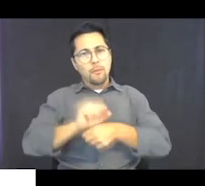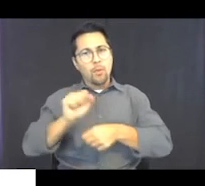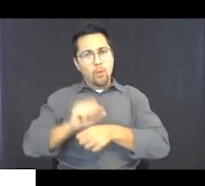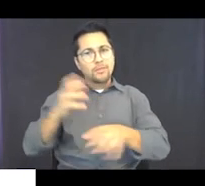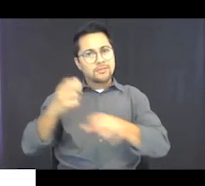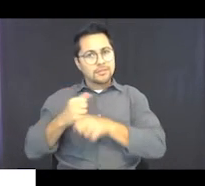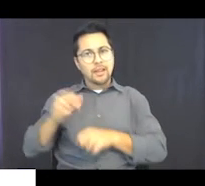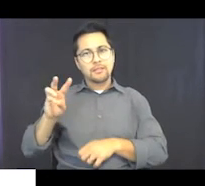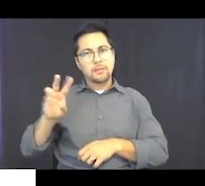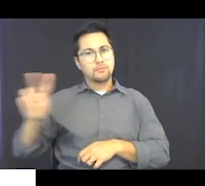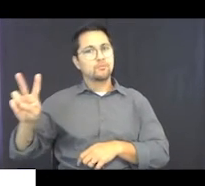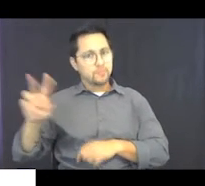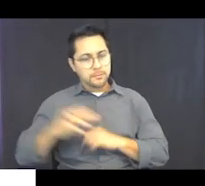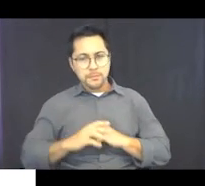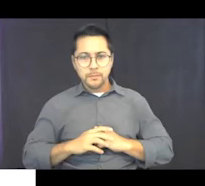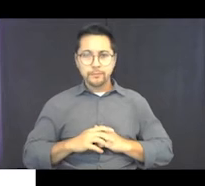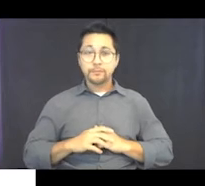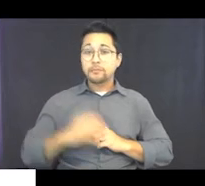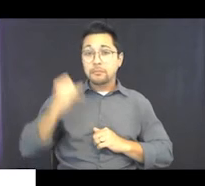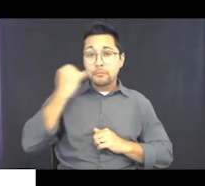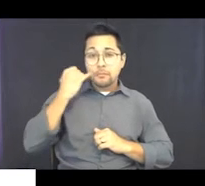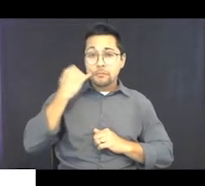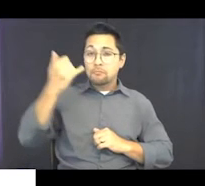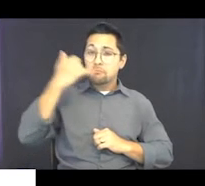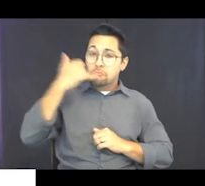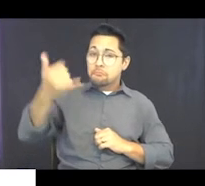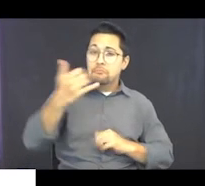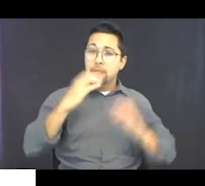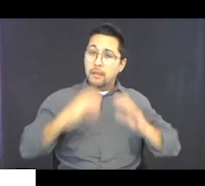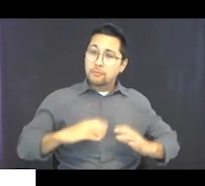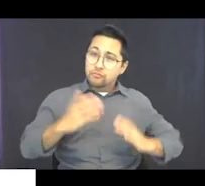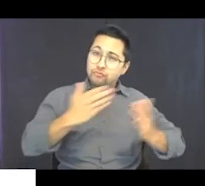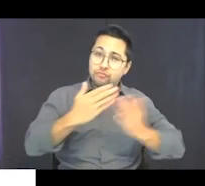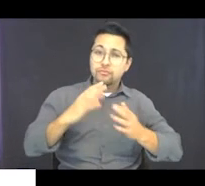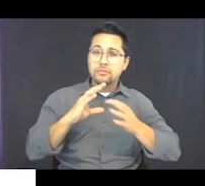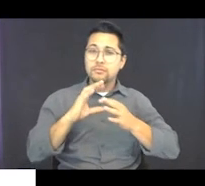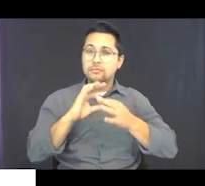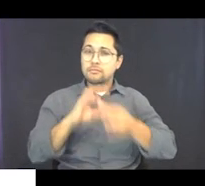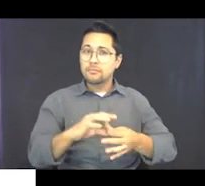W-2s. If you call customer service about a timesheet or